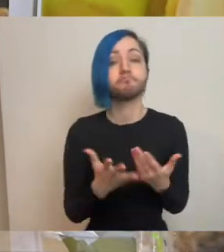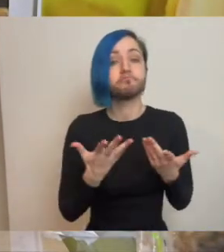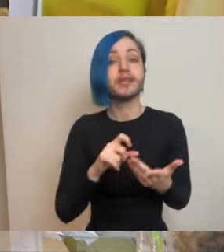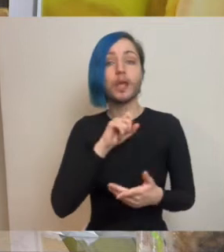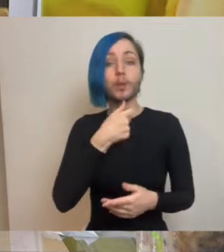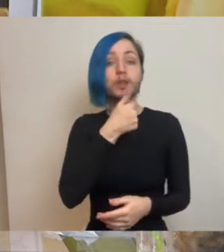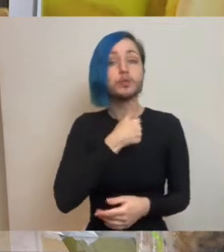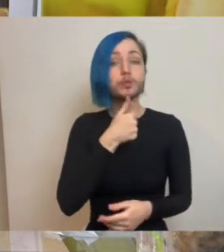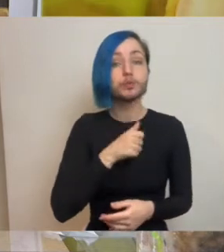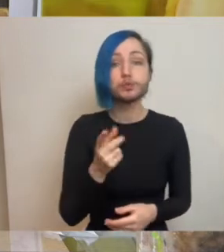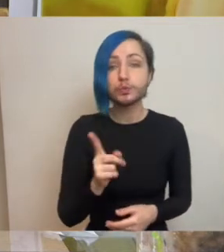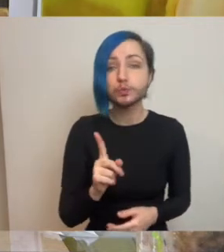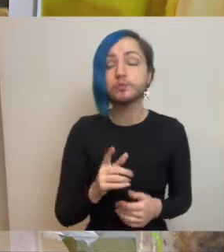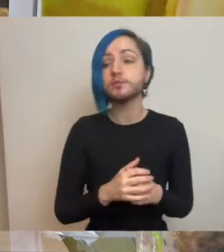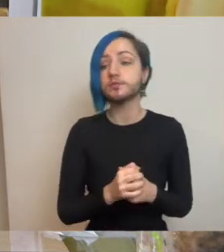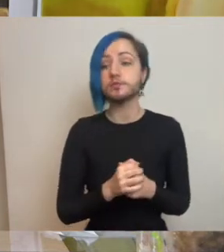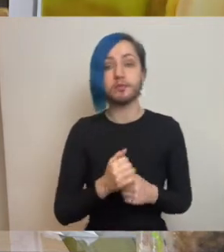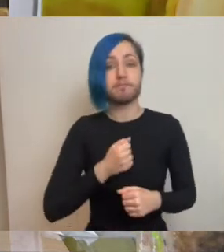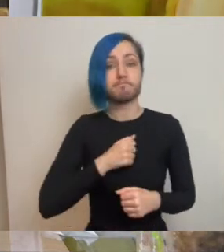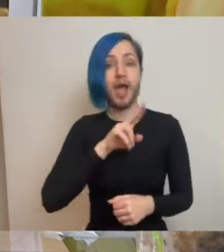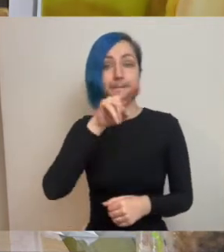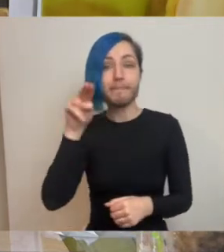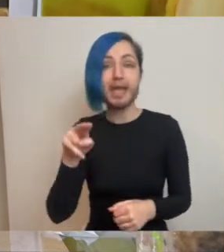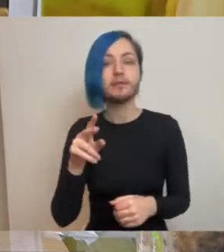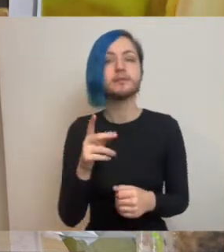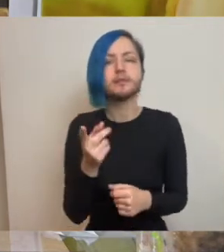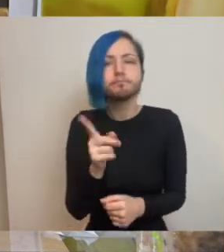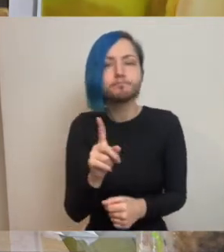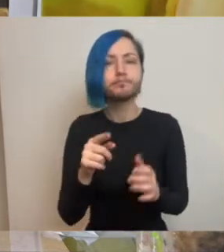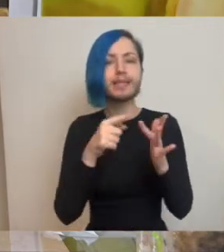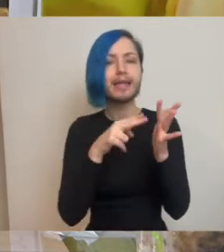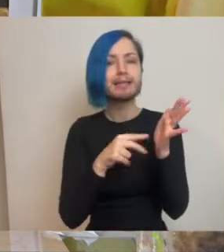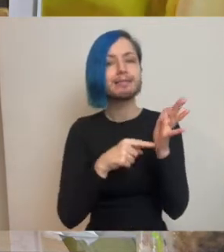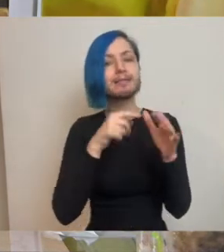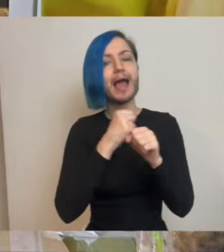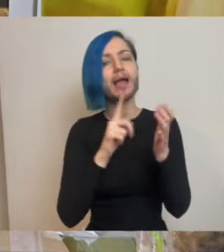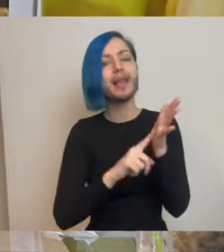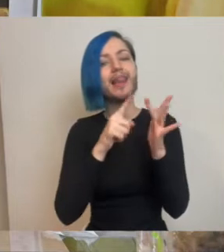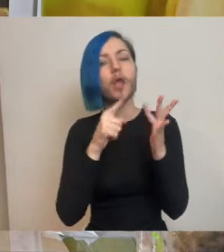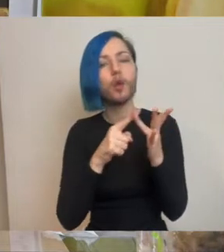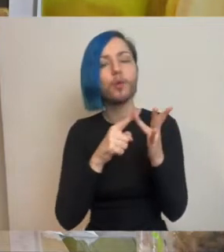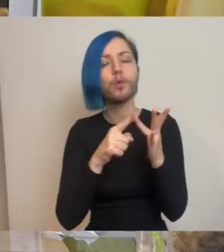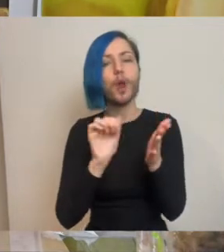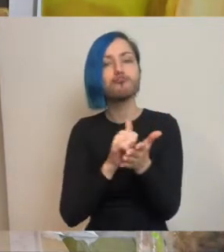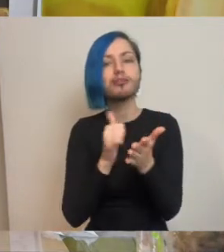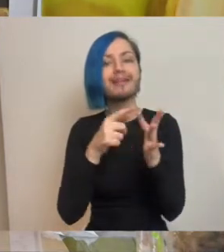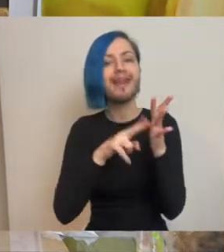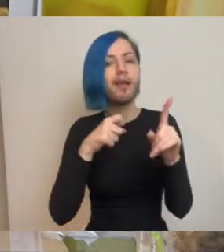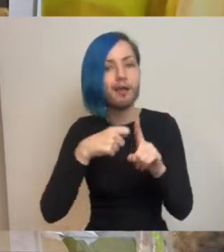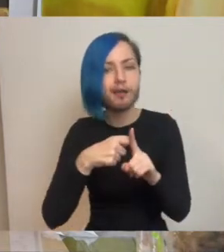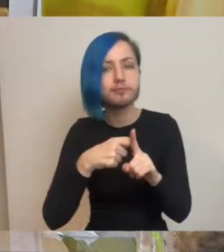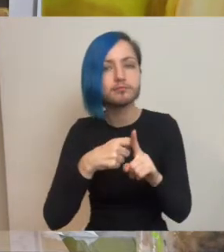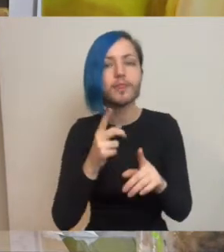be using my paints. These are intaglio printing inks and they're oil based. However, you can